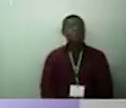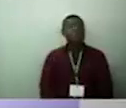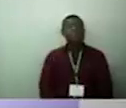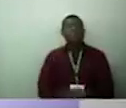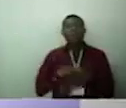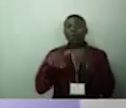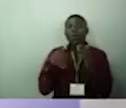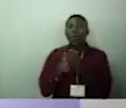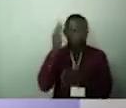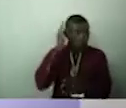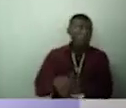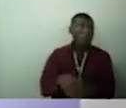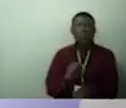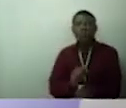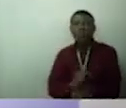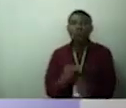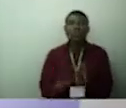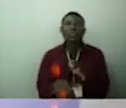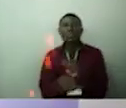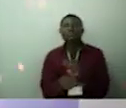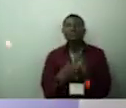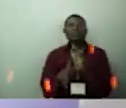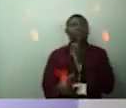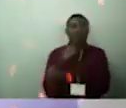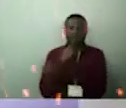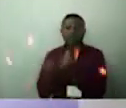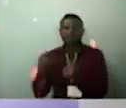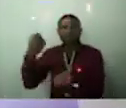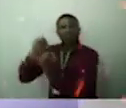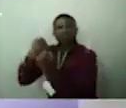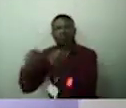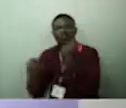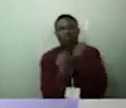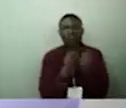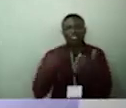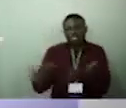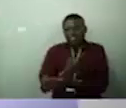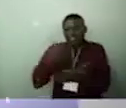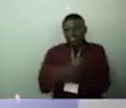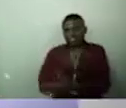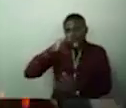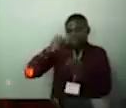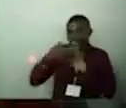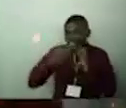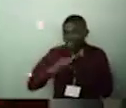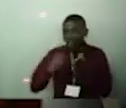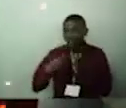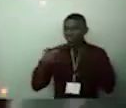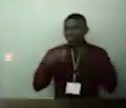they will contribute to this new Jerusalem that I'm talking about.